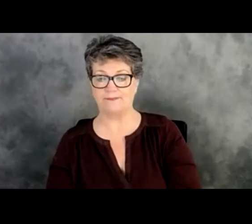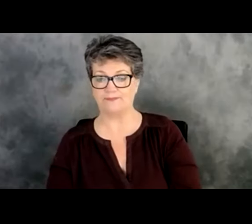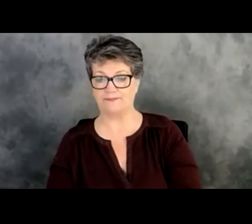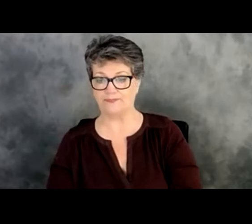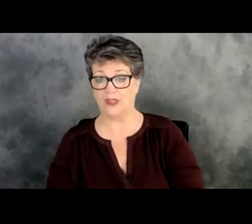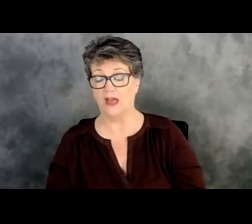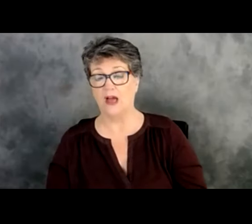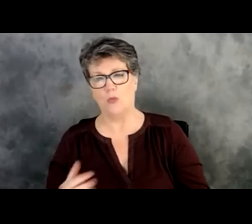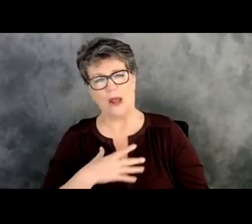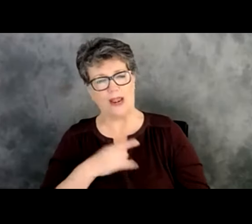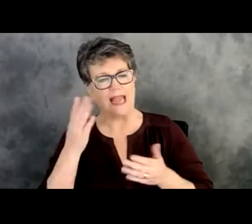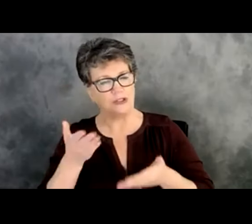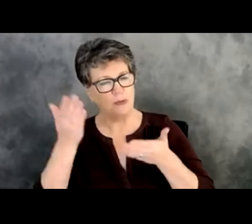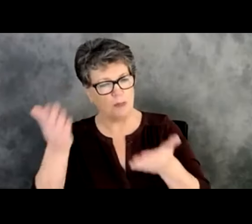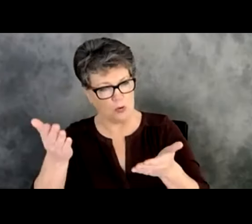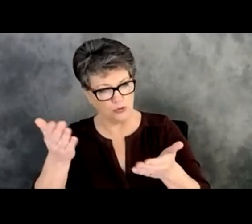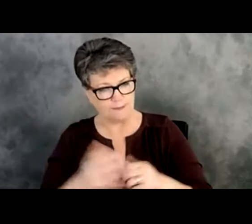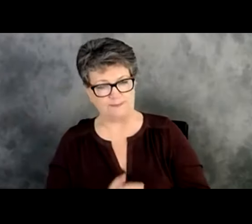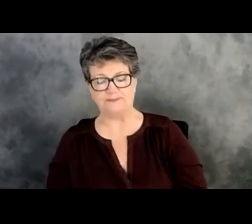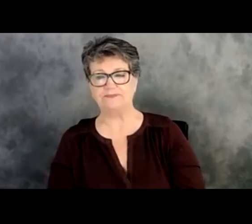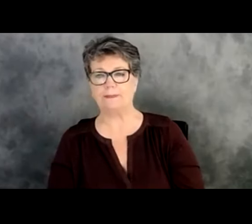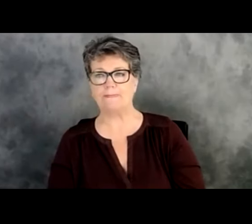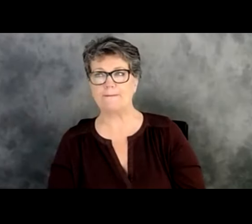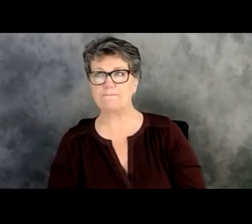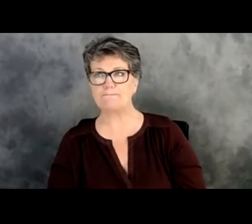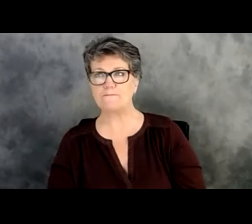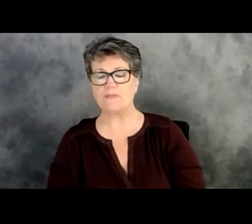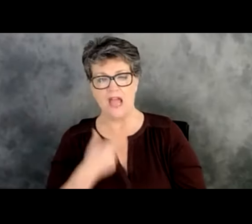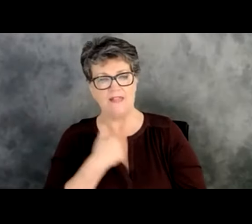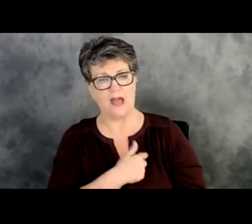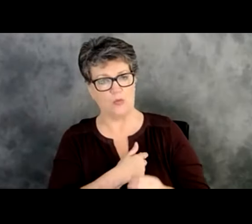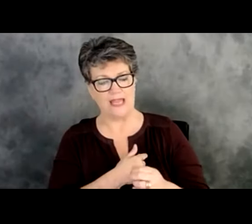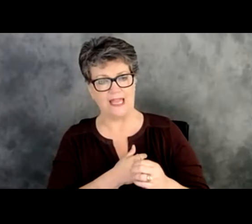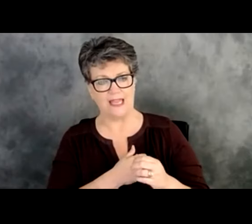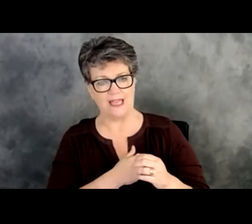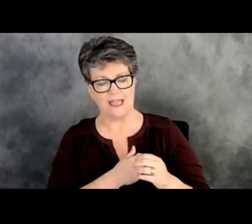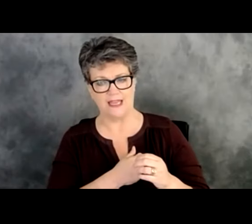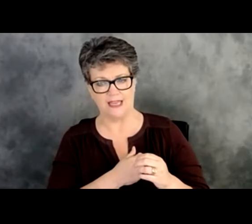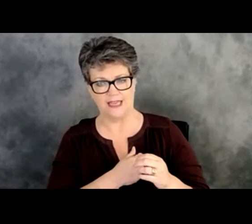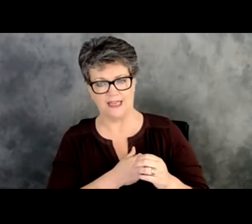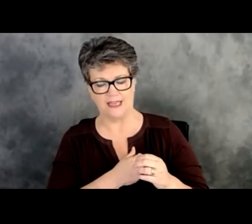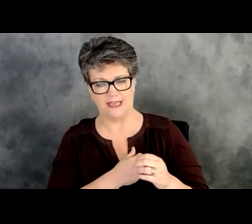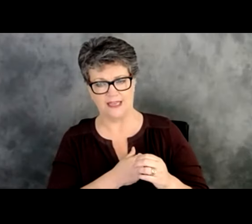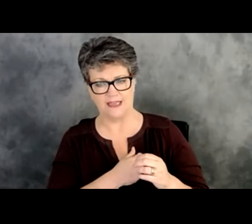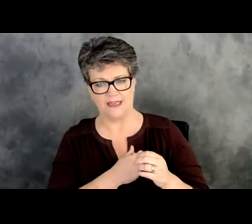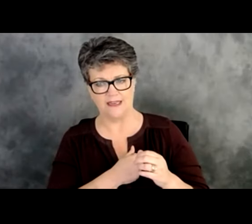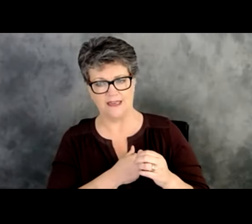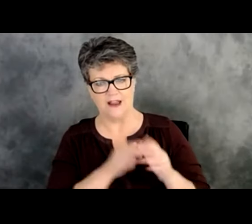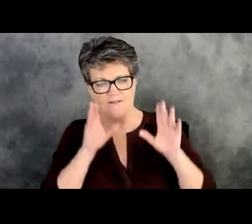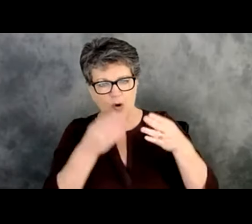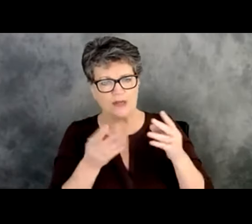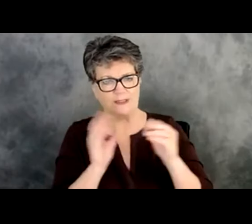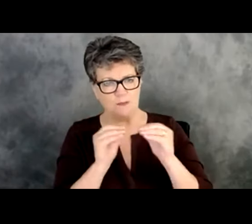I would like to propose is that we elevate SOGI data collection on